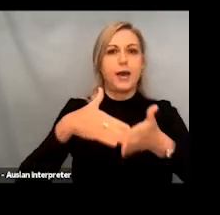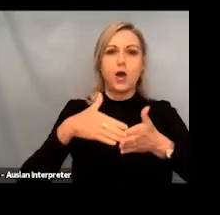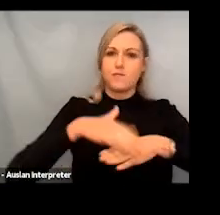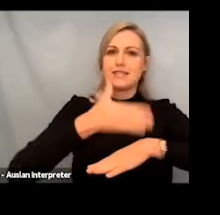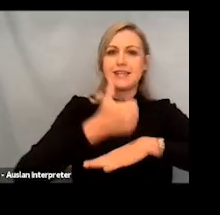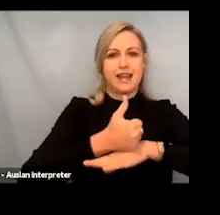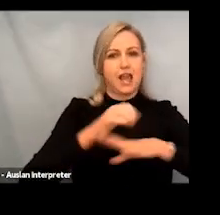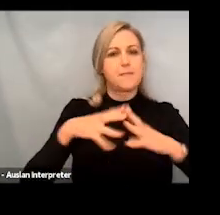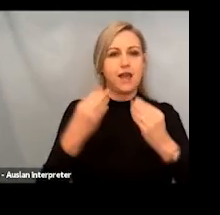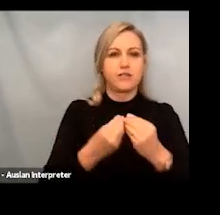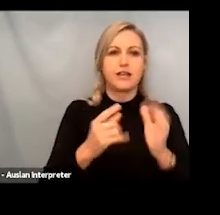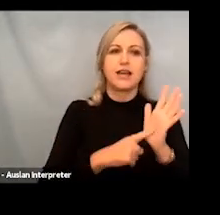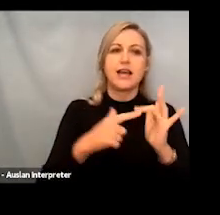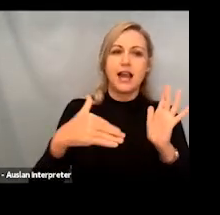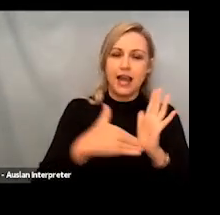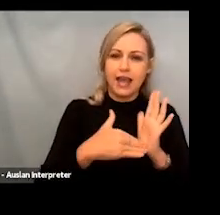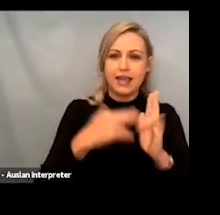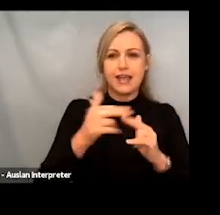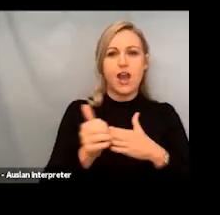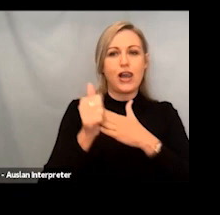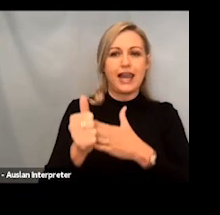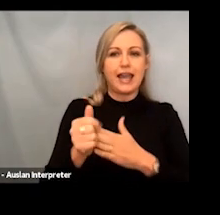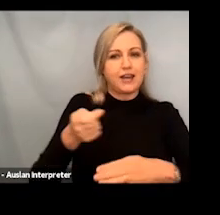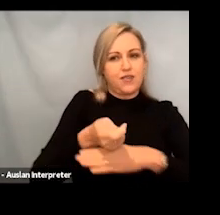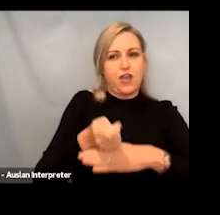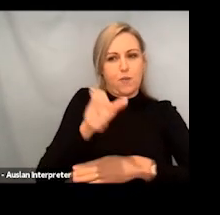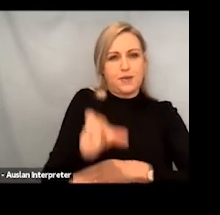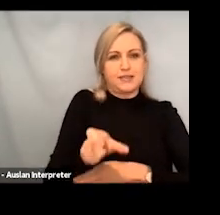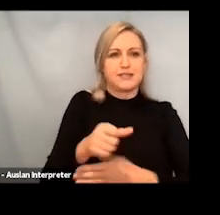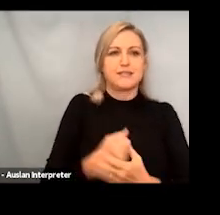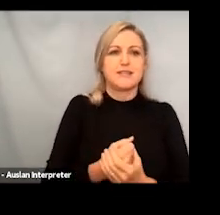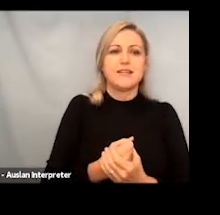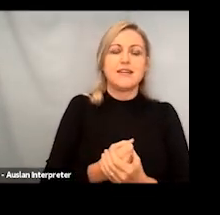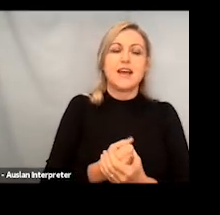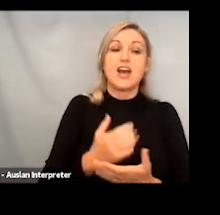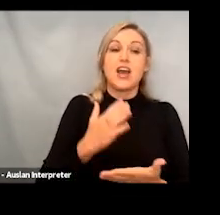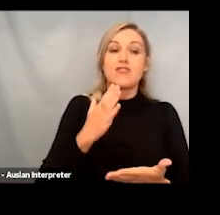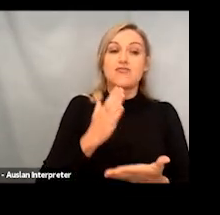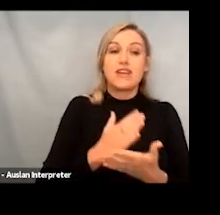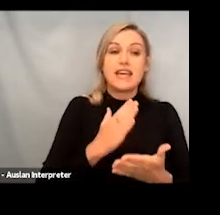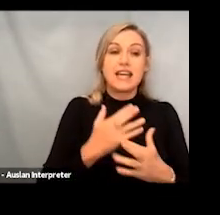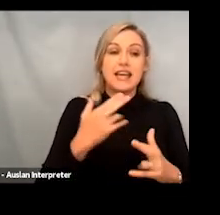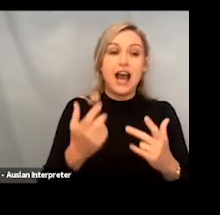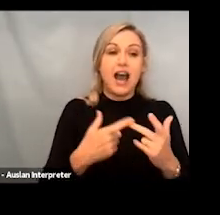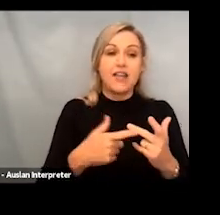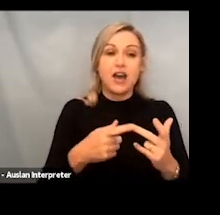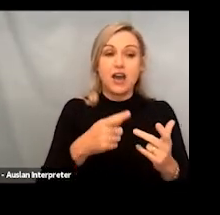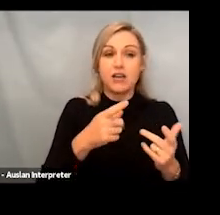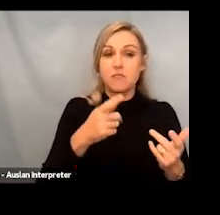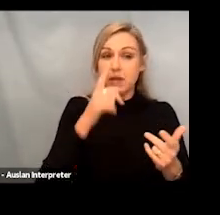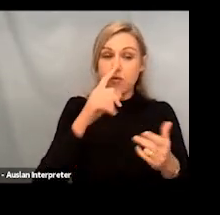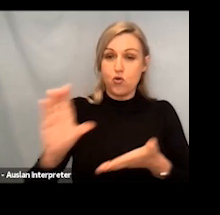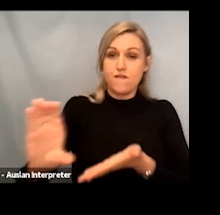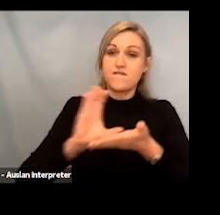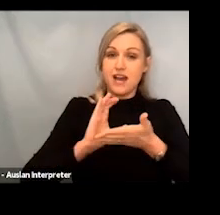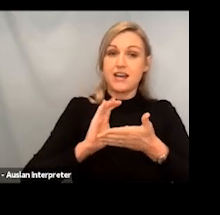up, and Liz for being our lead therapist. NCRED really want to shout out because they've funded the study, and they've